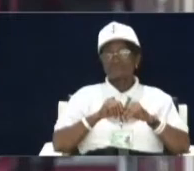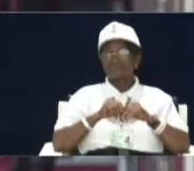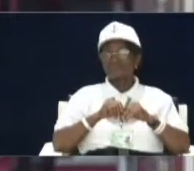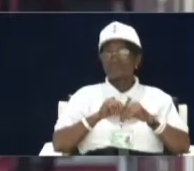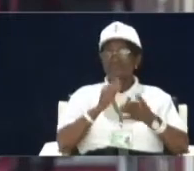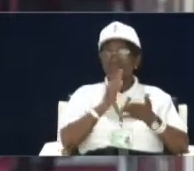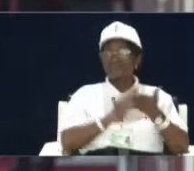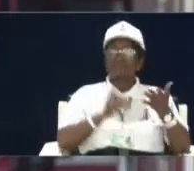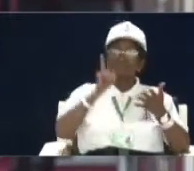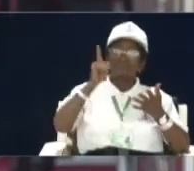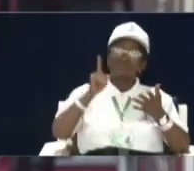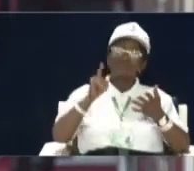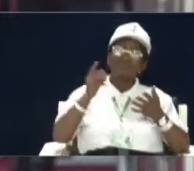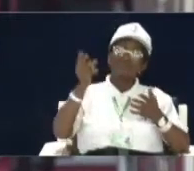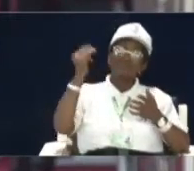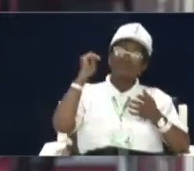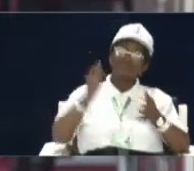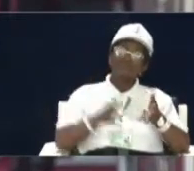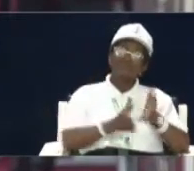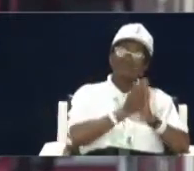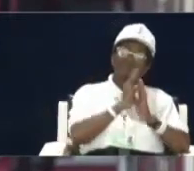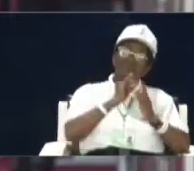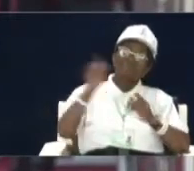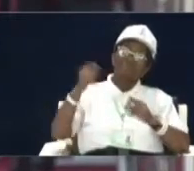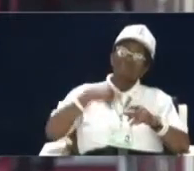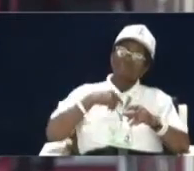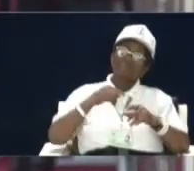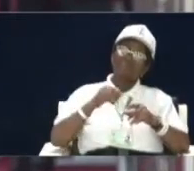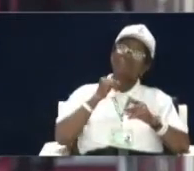Someone was asking me not too long ago